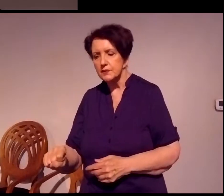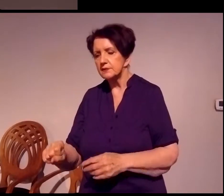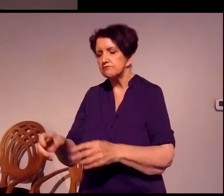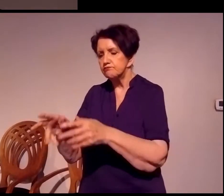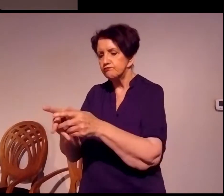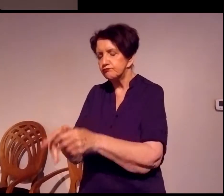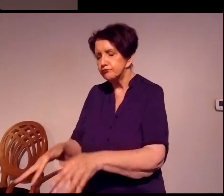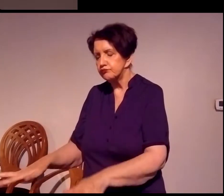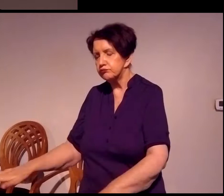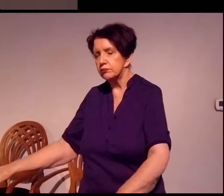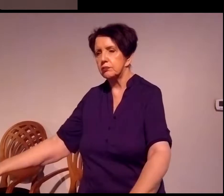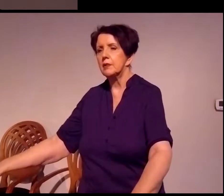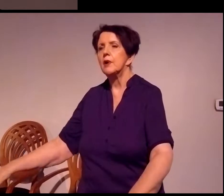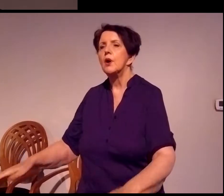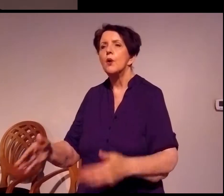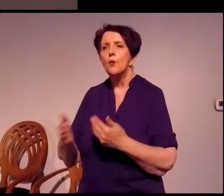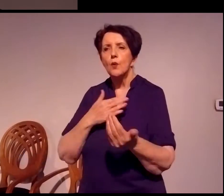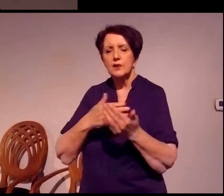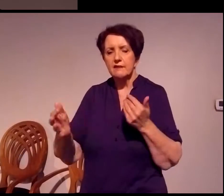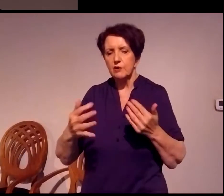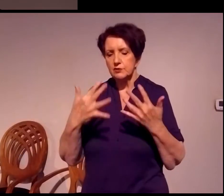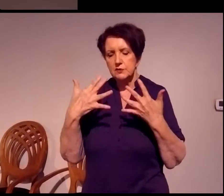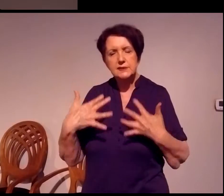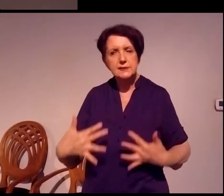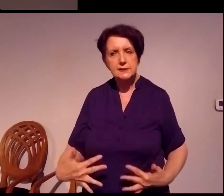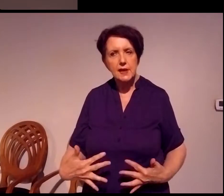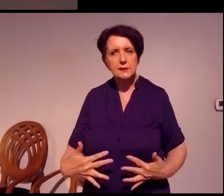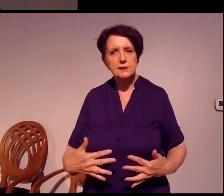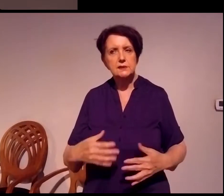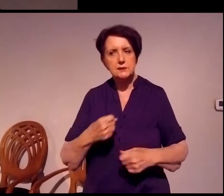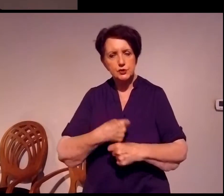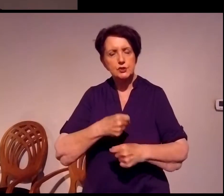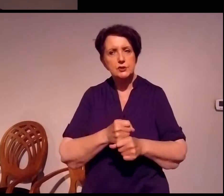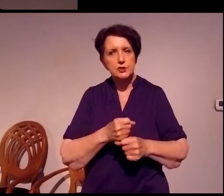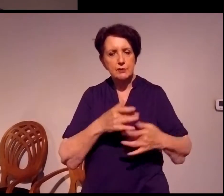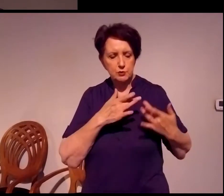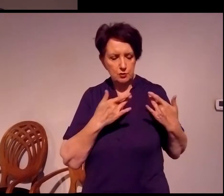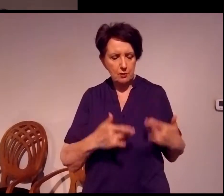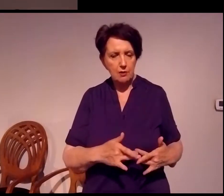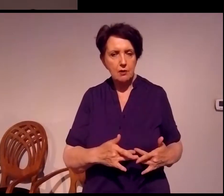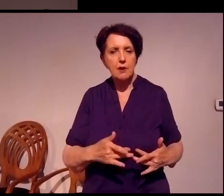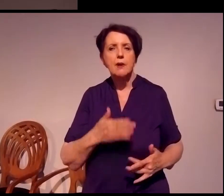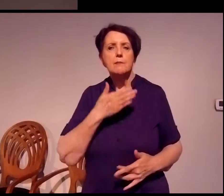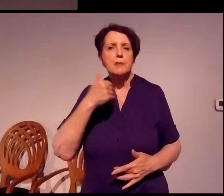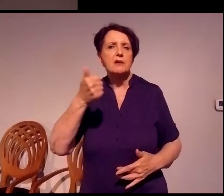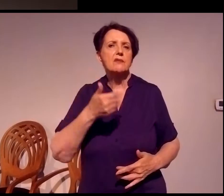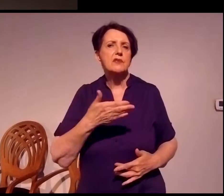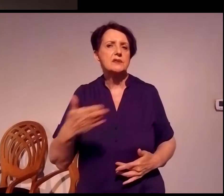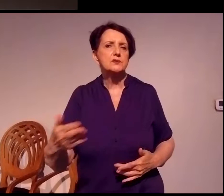sorrow shakes your heart, far better things will take its place.